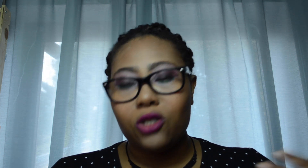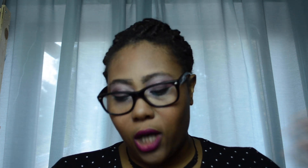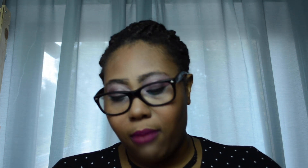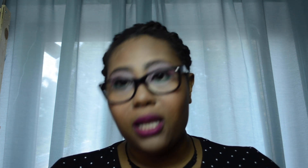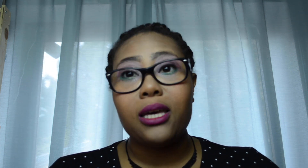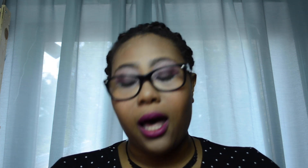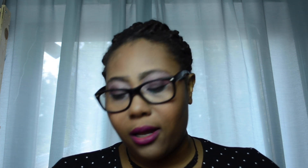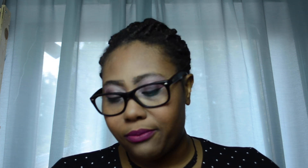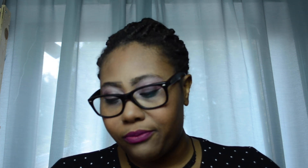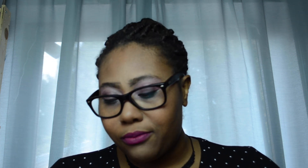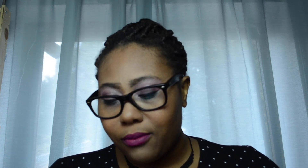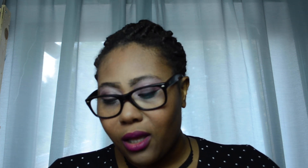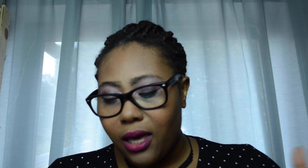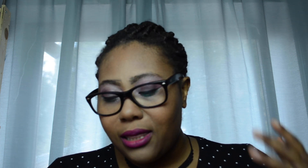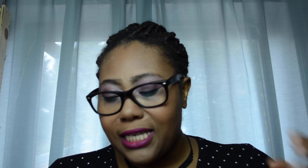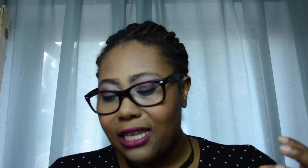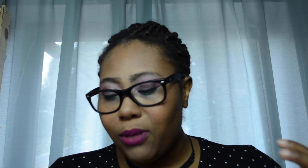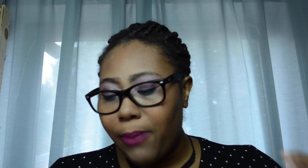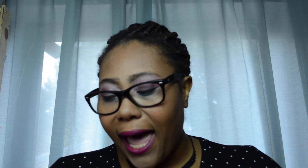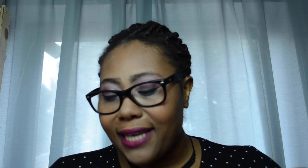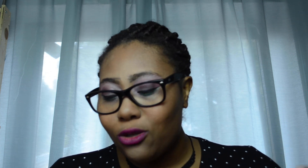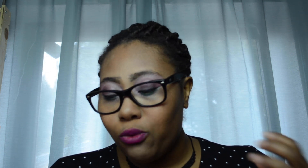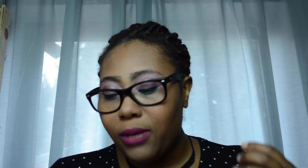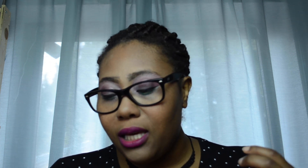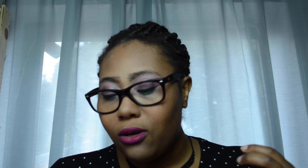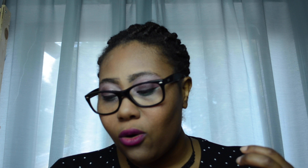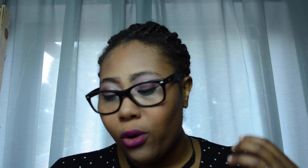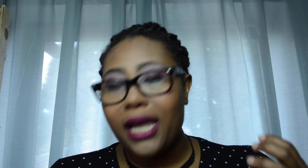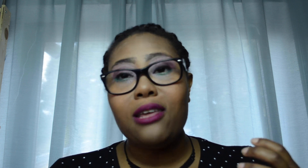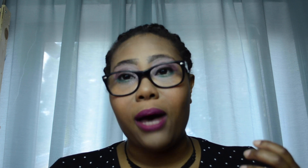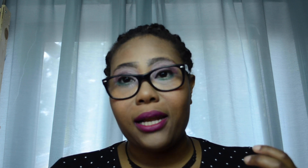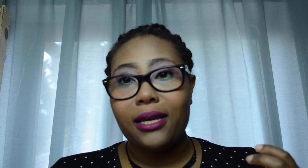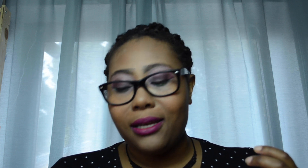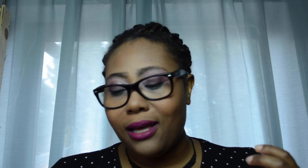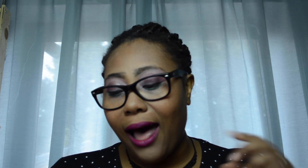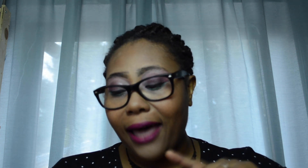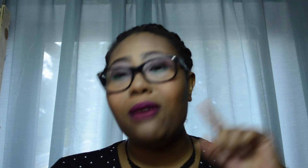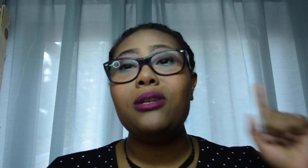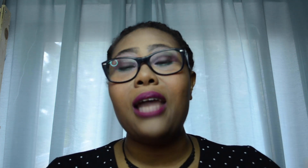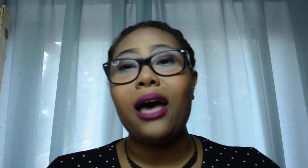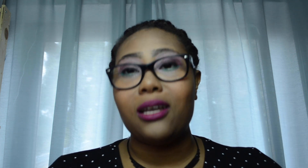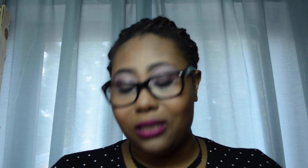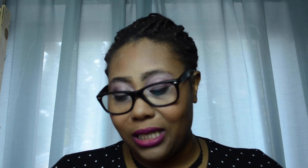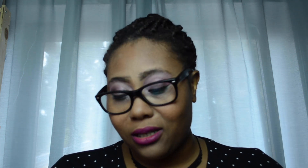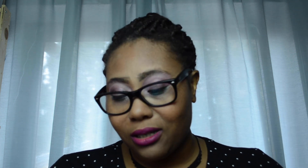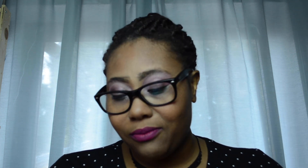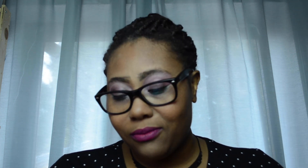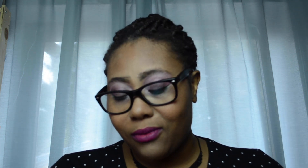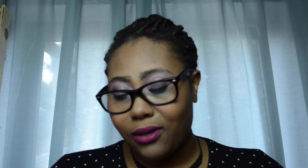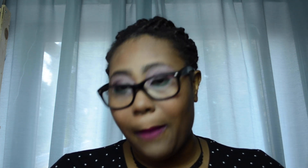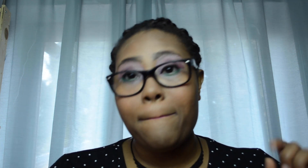Jah, Jah meaning God. This could be passed through me or anybody. I am not a